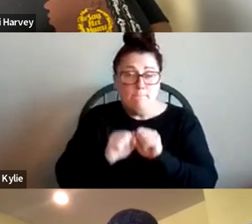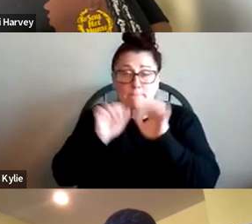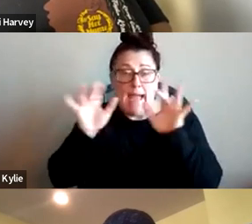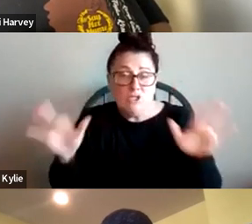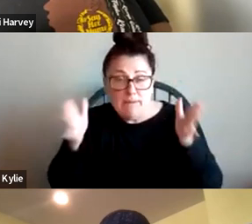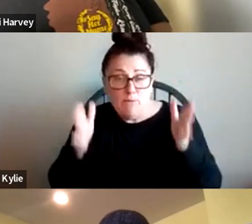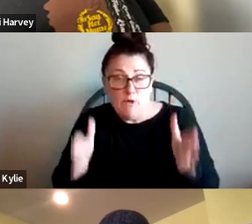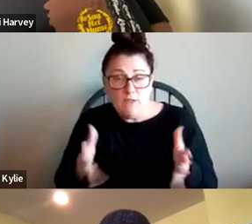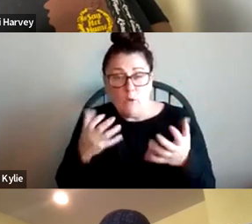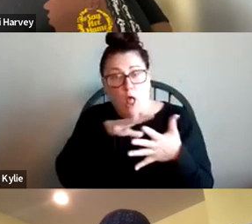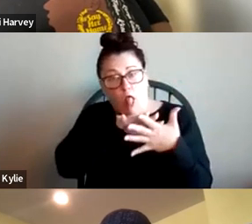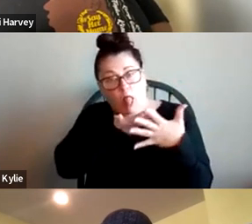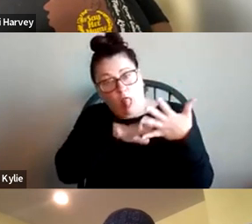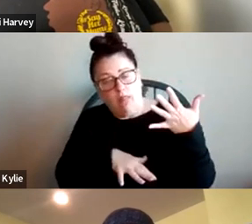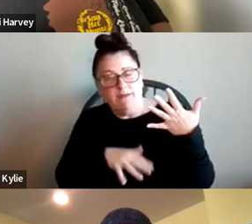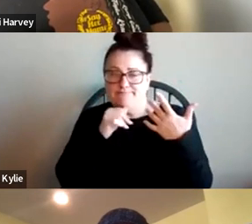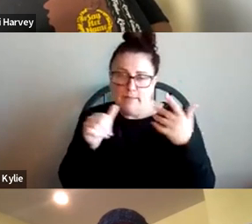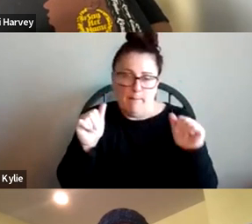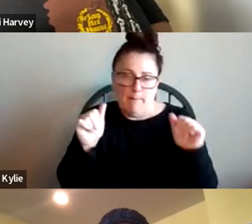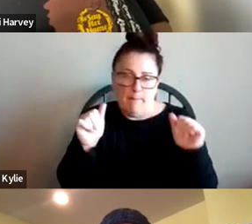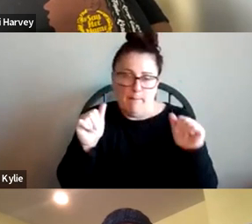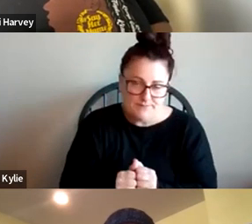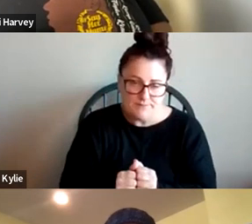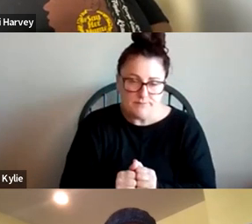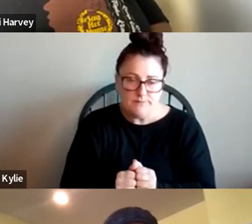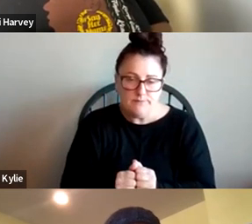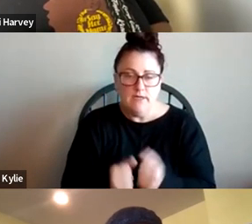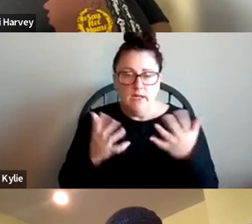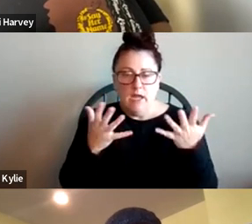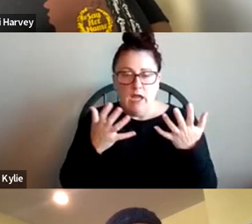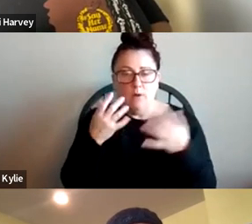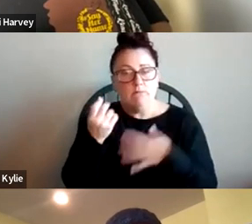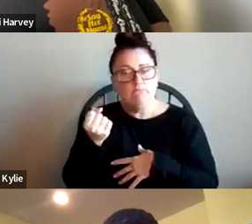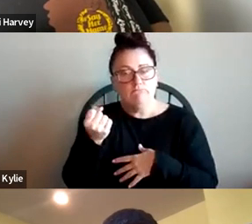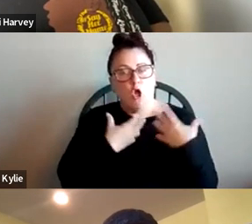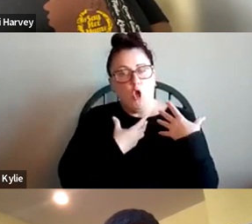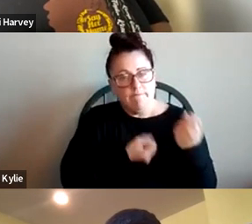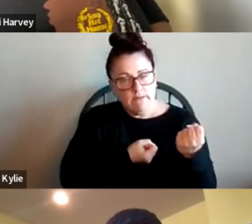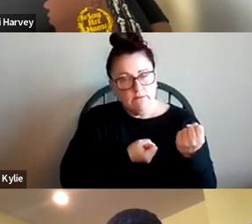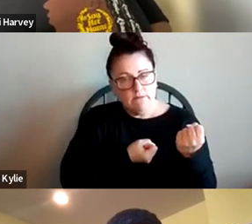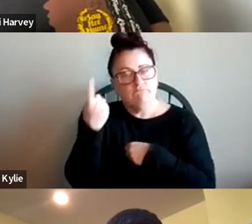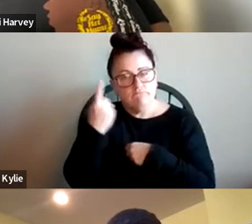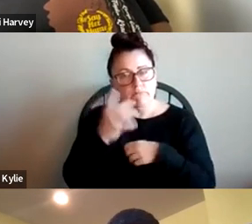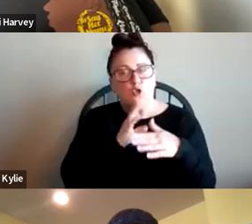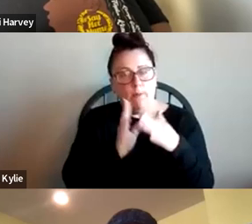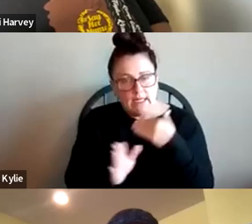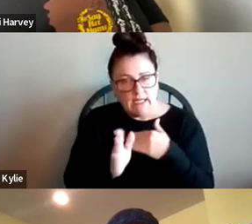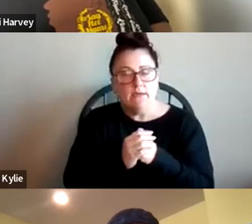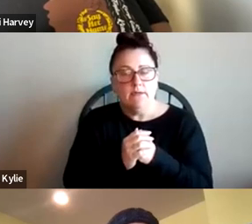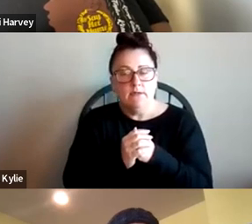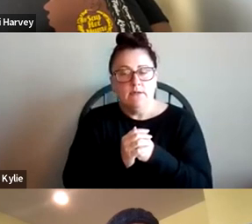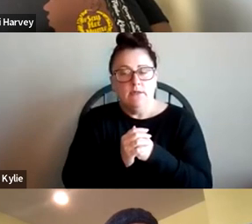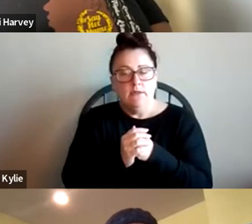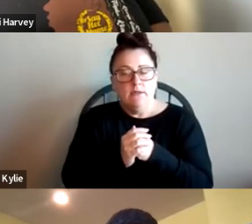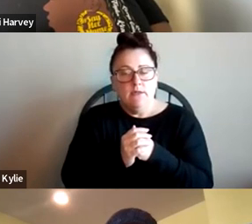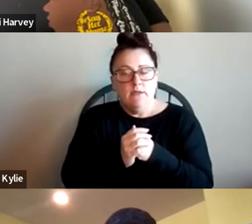things. So for me, I'm looking for somebody who has both confidence and humility and knows what